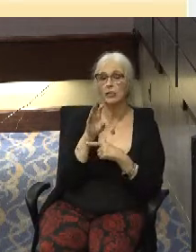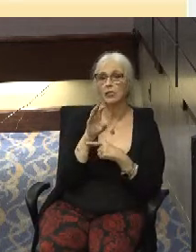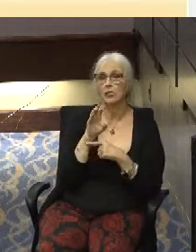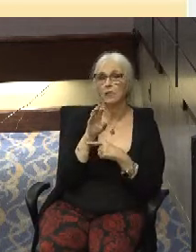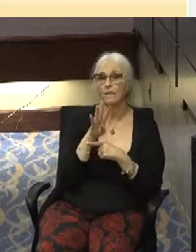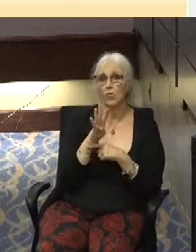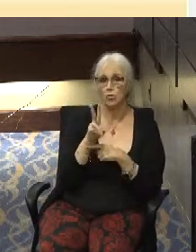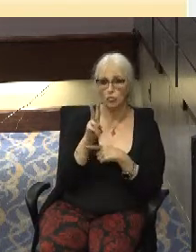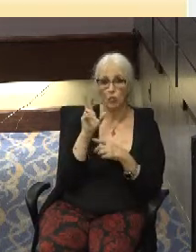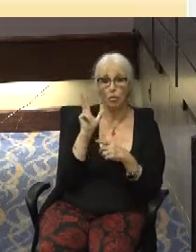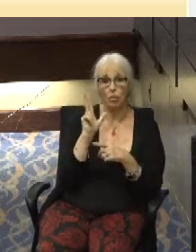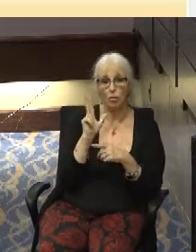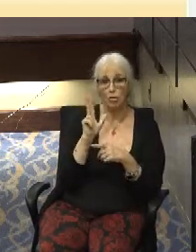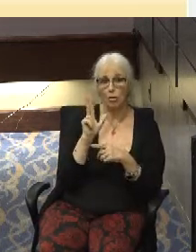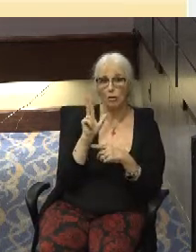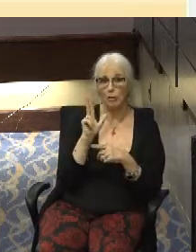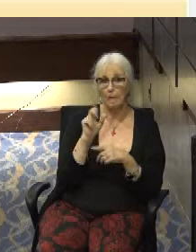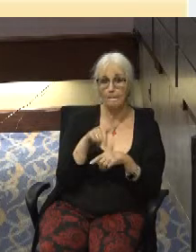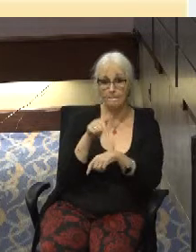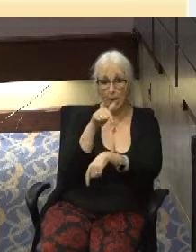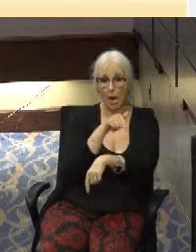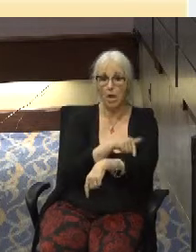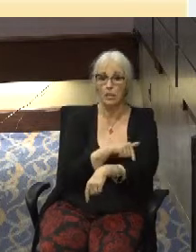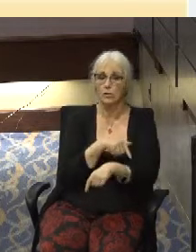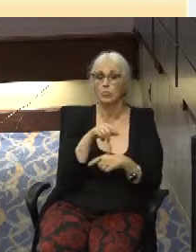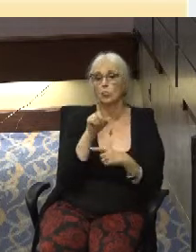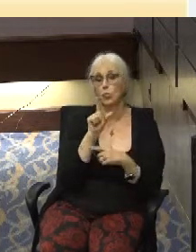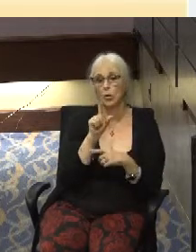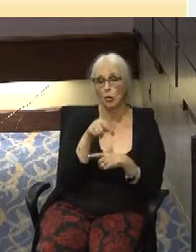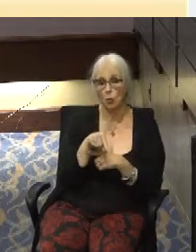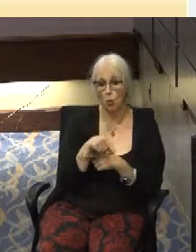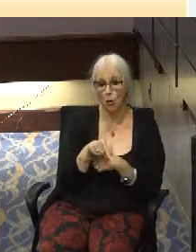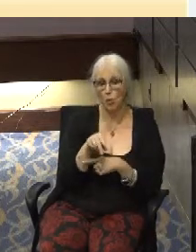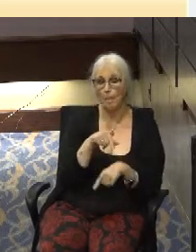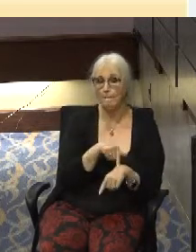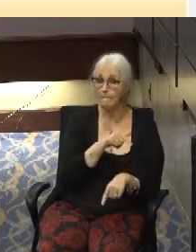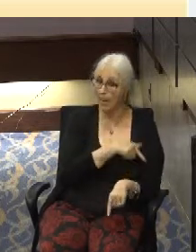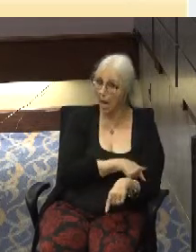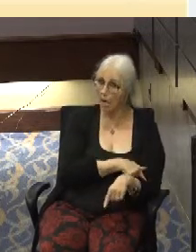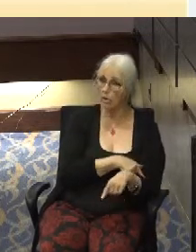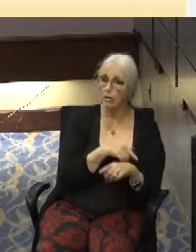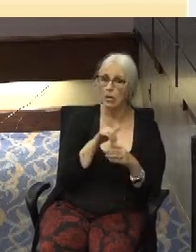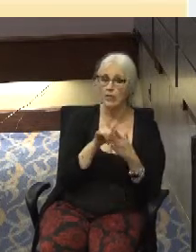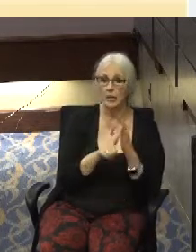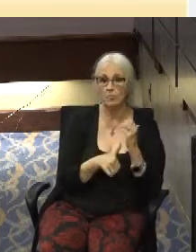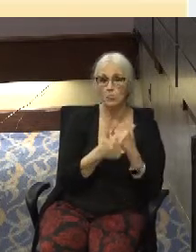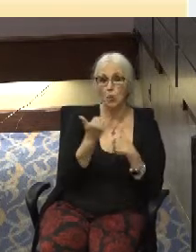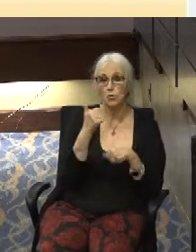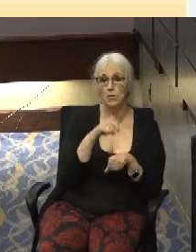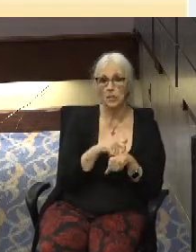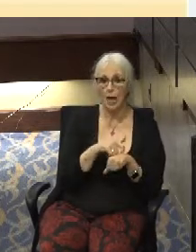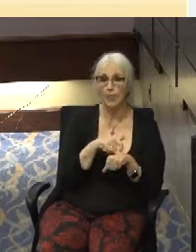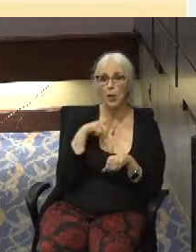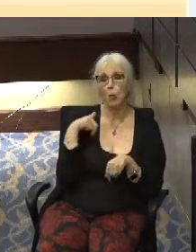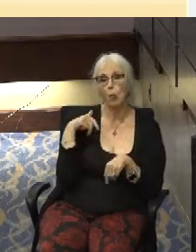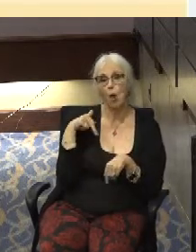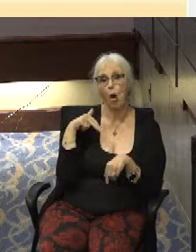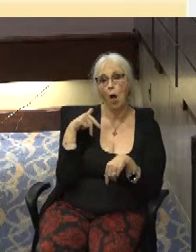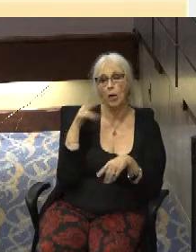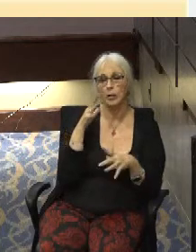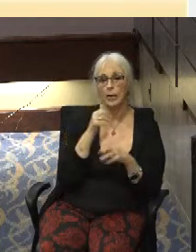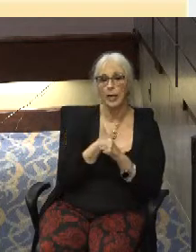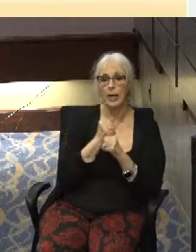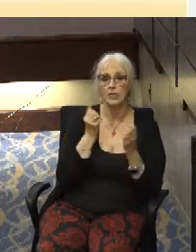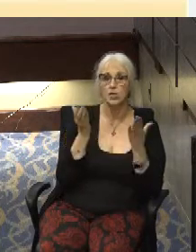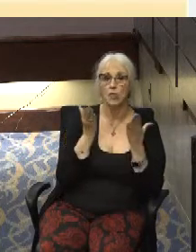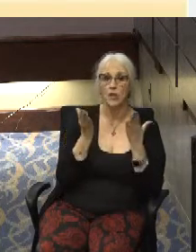miles. That's based upon a walkshed of 1/4 mile, which is typically the distance that a citizen would walk to reach service. I do want to point